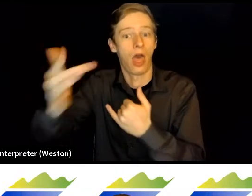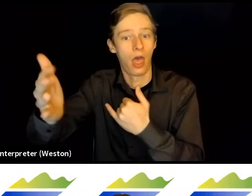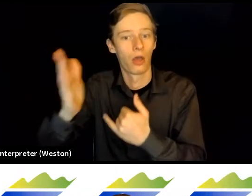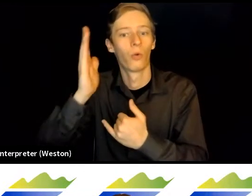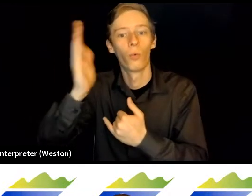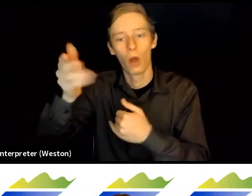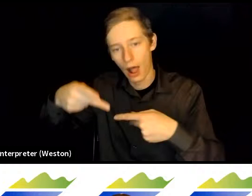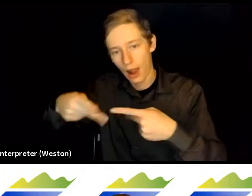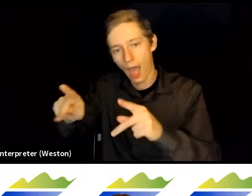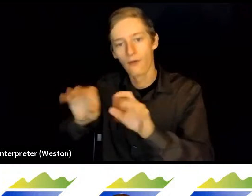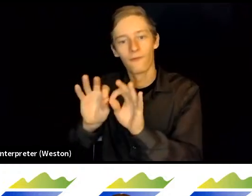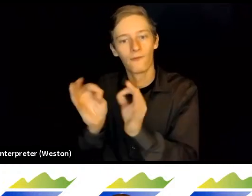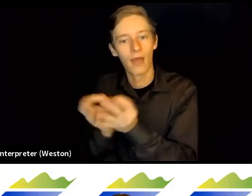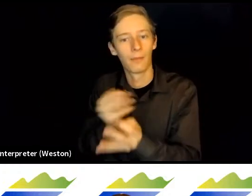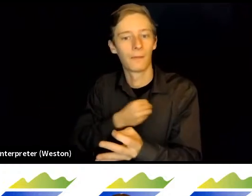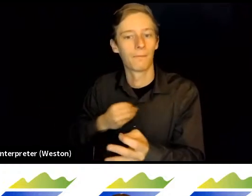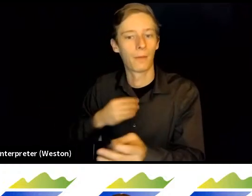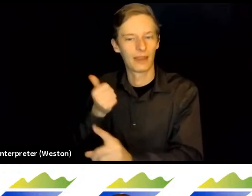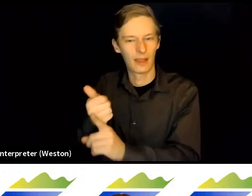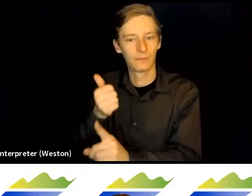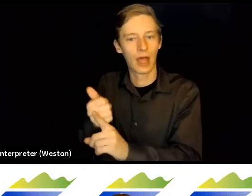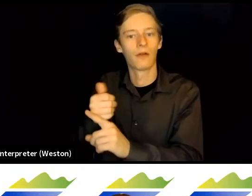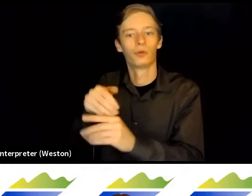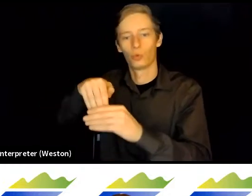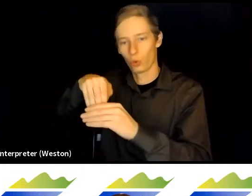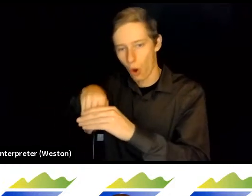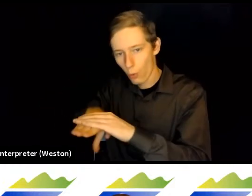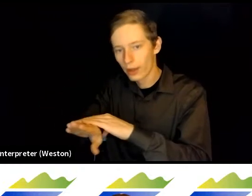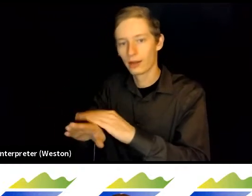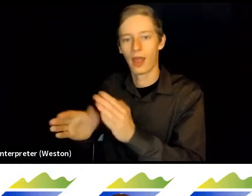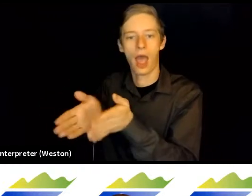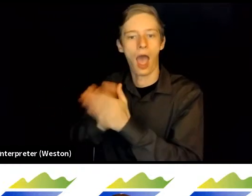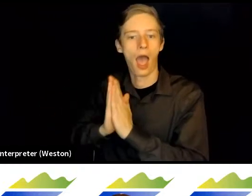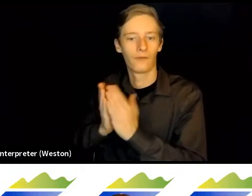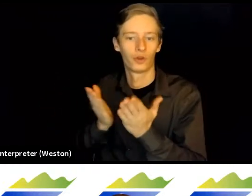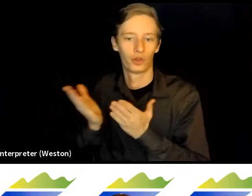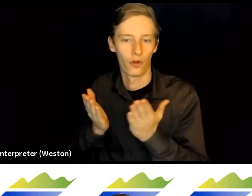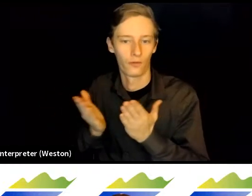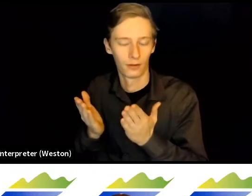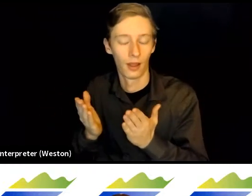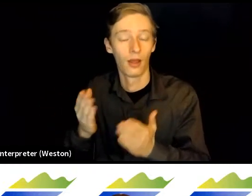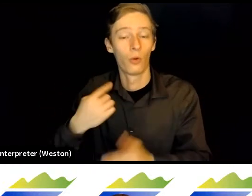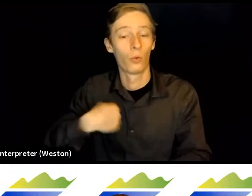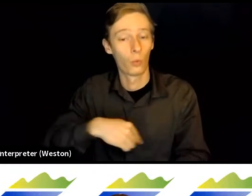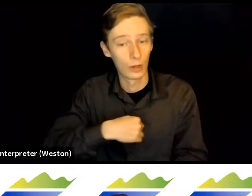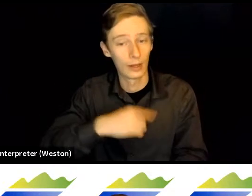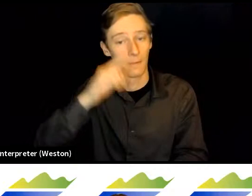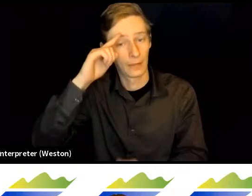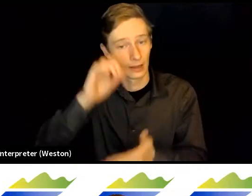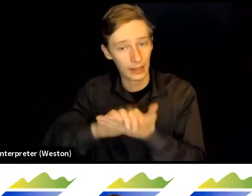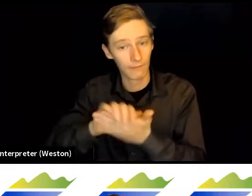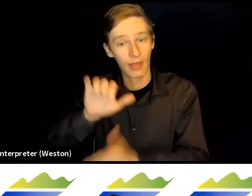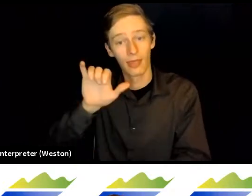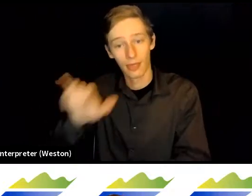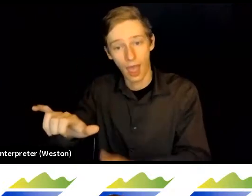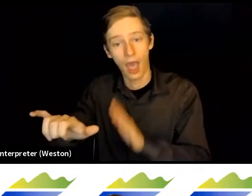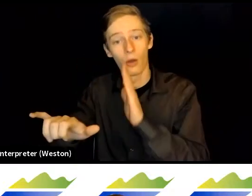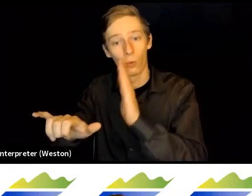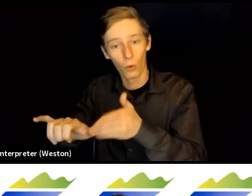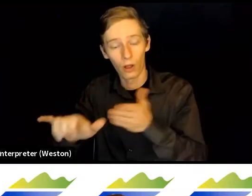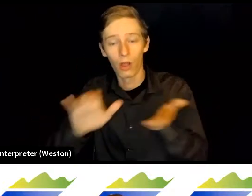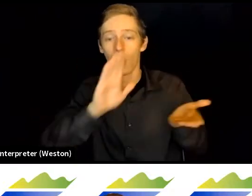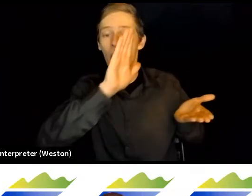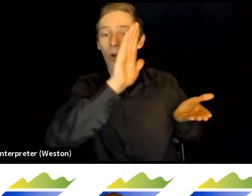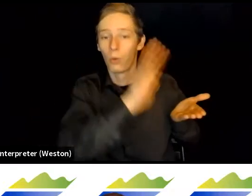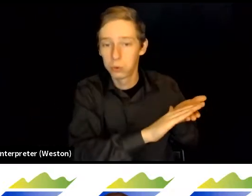themselves. And we believe that will deter a lot of hospitalizations or